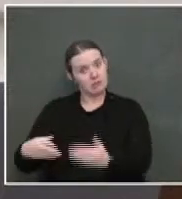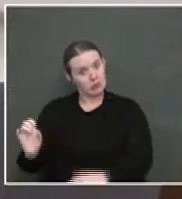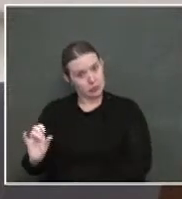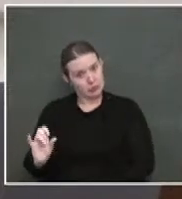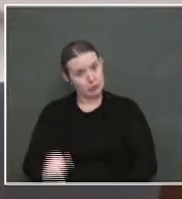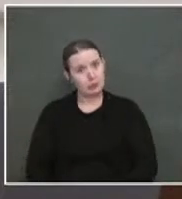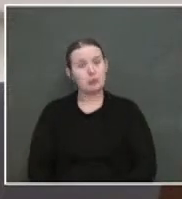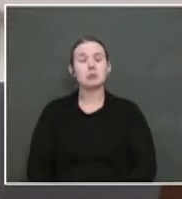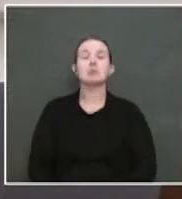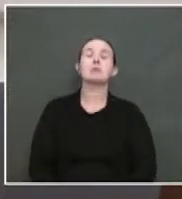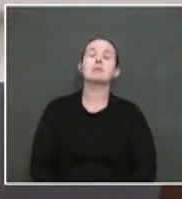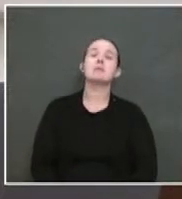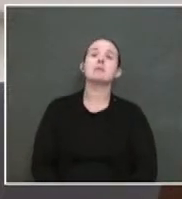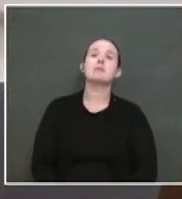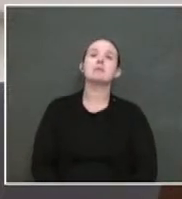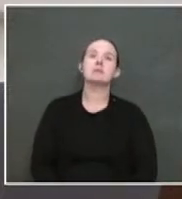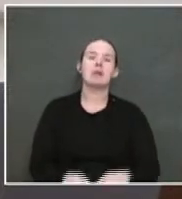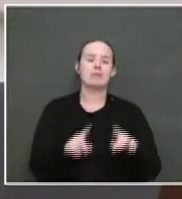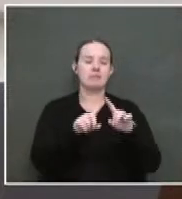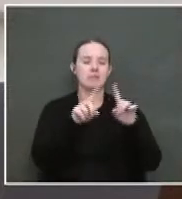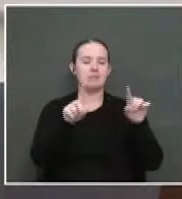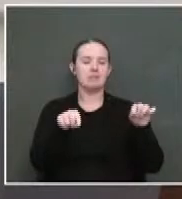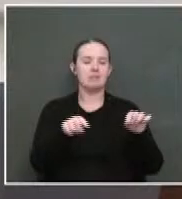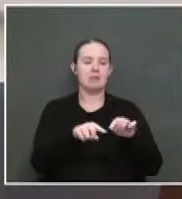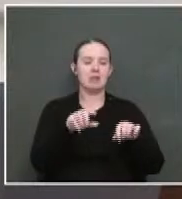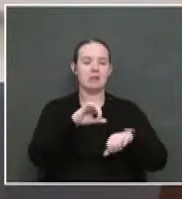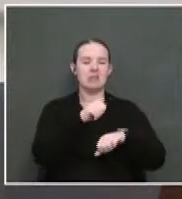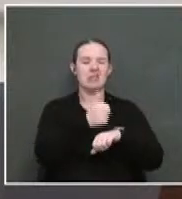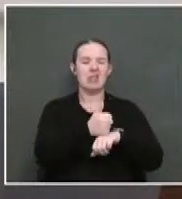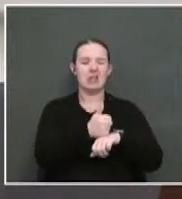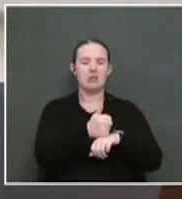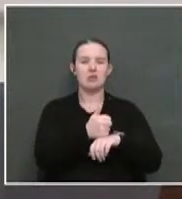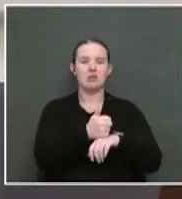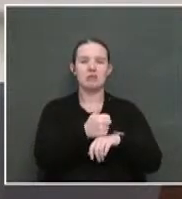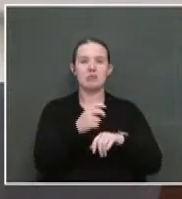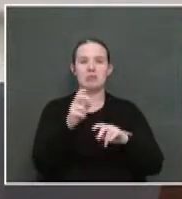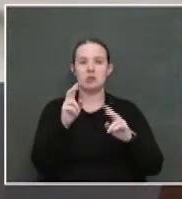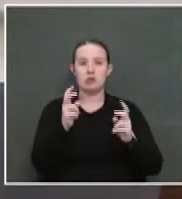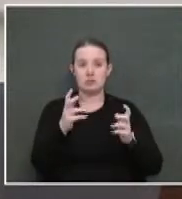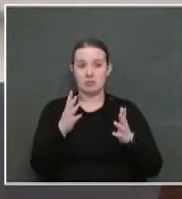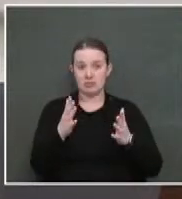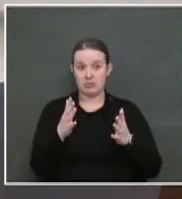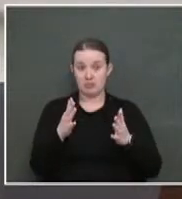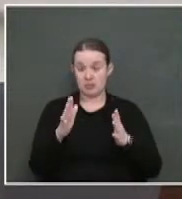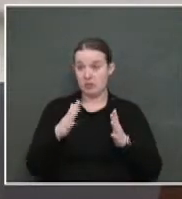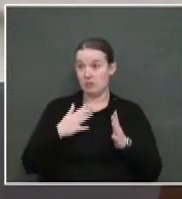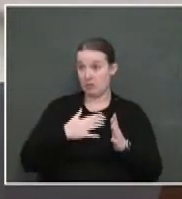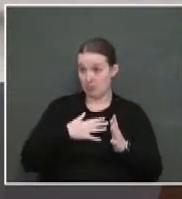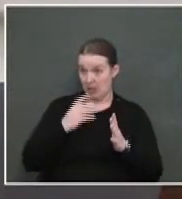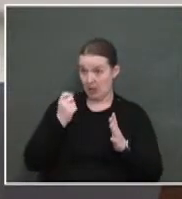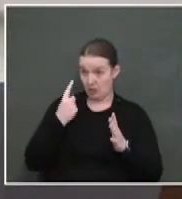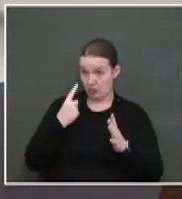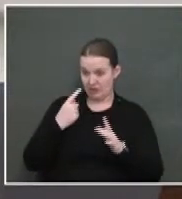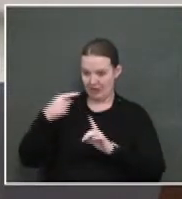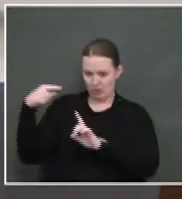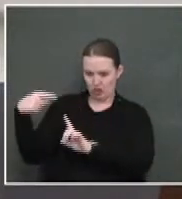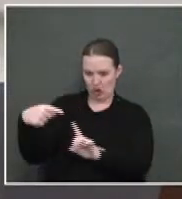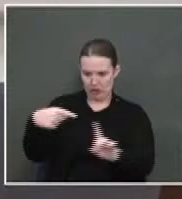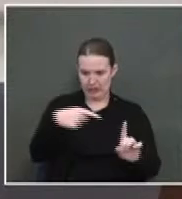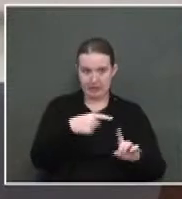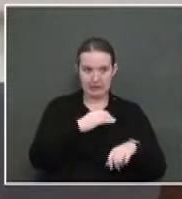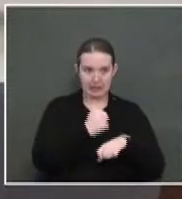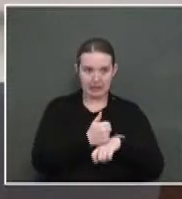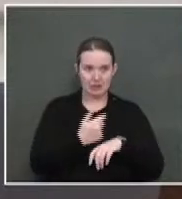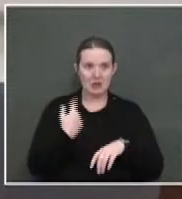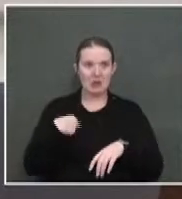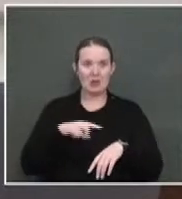then the signage, so the signage issue, are we just gonna, basically, I understand the purpose for targeted signage, we can't go